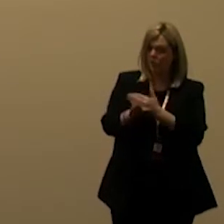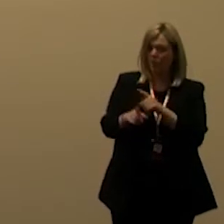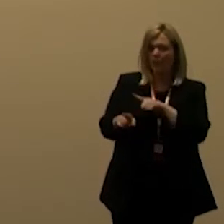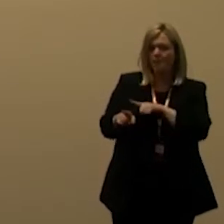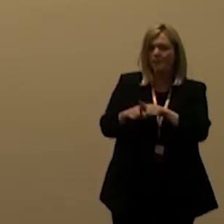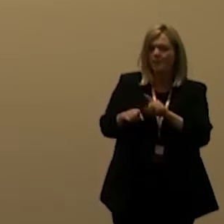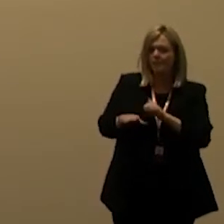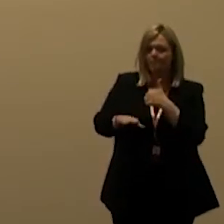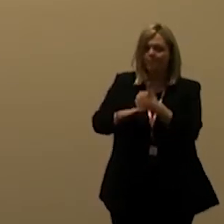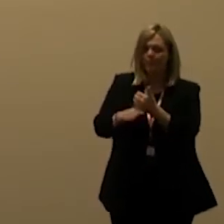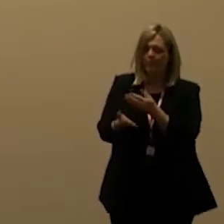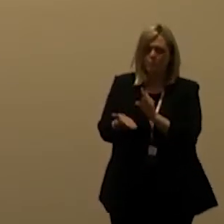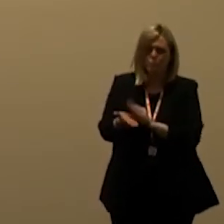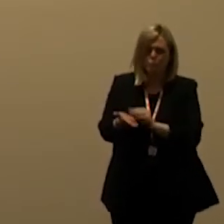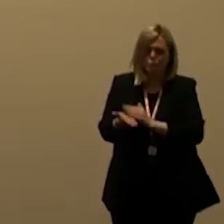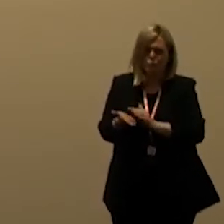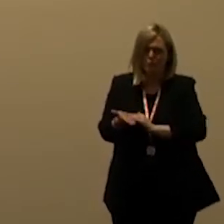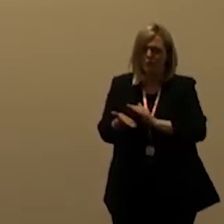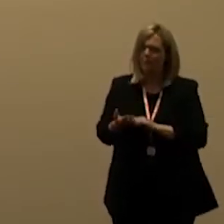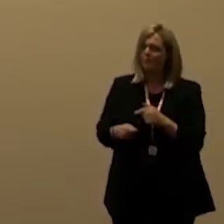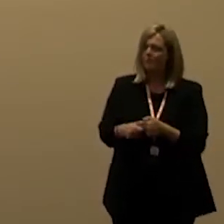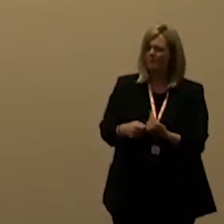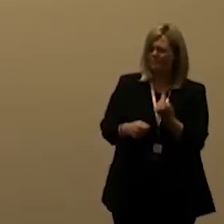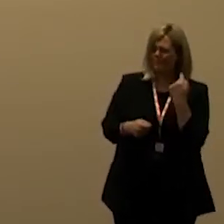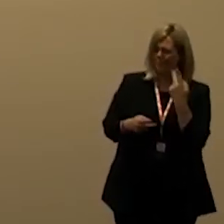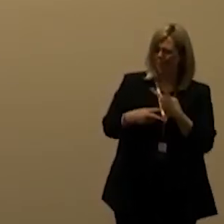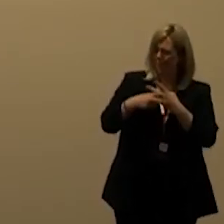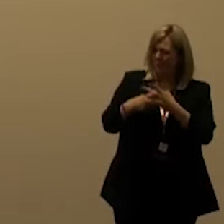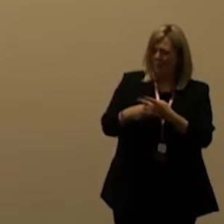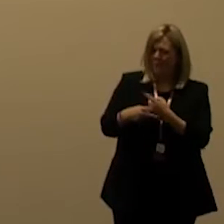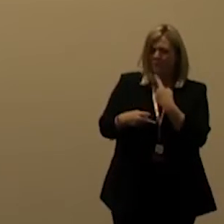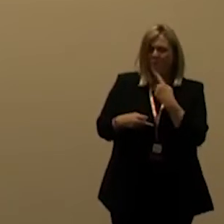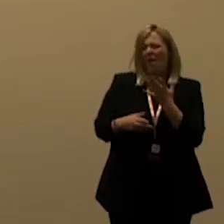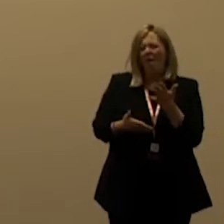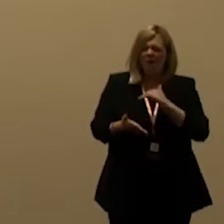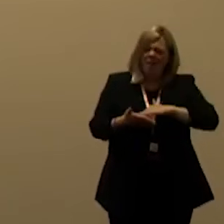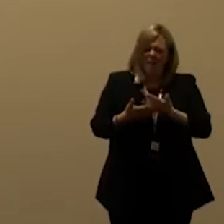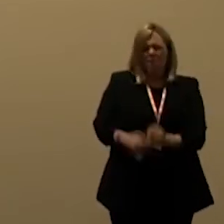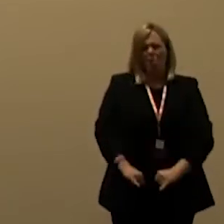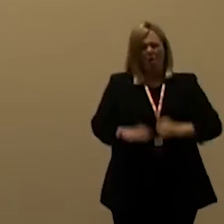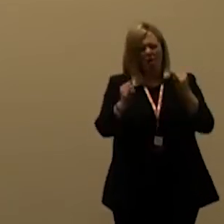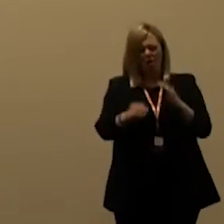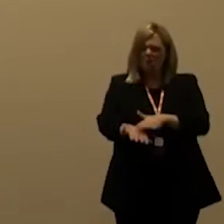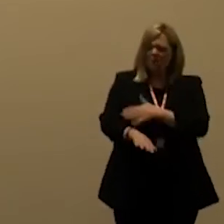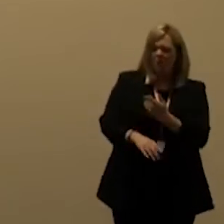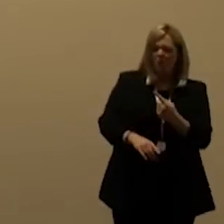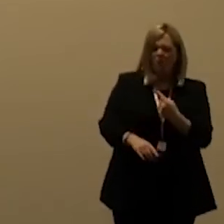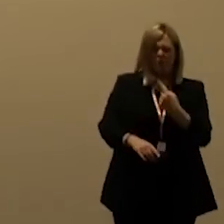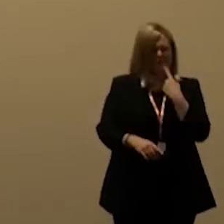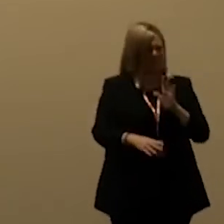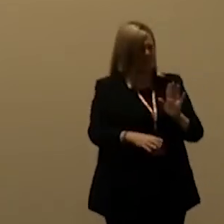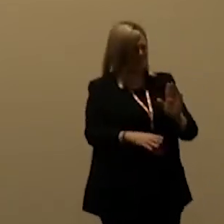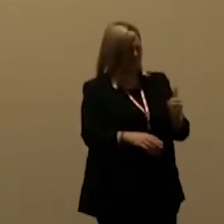up her printer. And last time I visited, she was complaining about her brand new laptop running so incredibly slowly, and I asked her, when was the last time you turned it